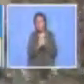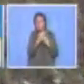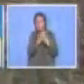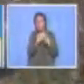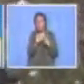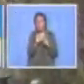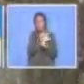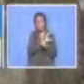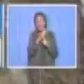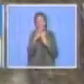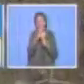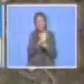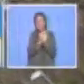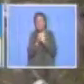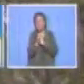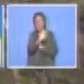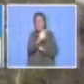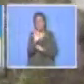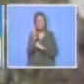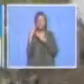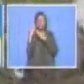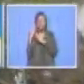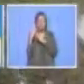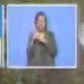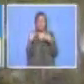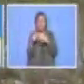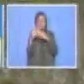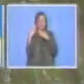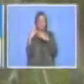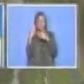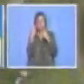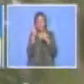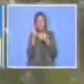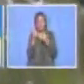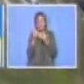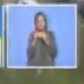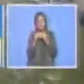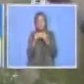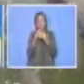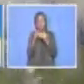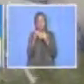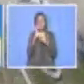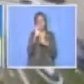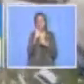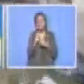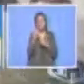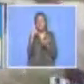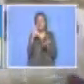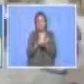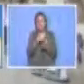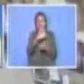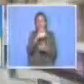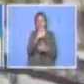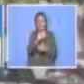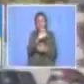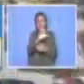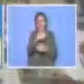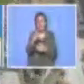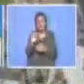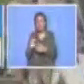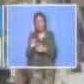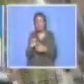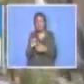Bahama, you're talking in excess of 70,000 acres of forest areas were totally wiped out by the storm. And then